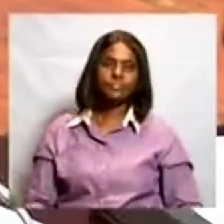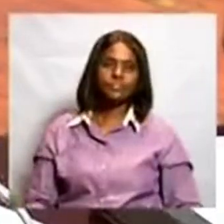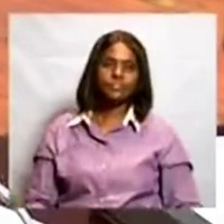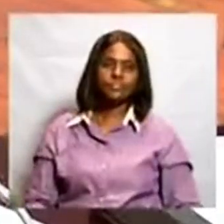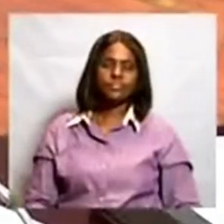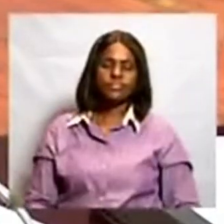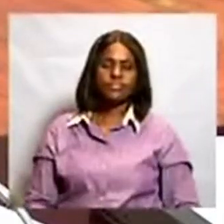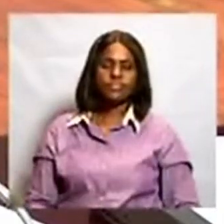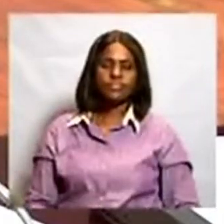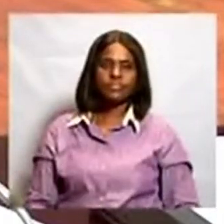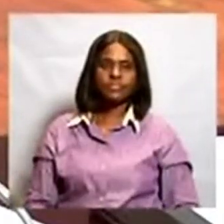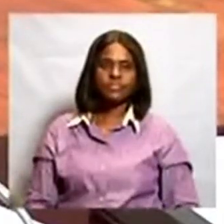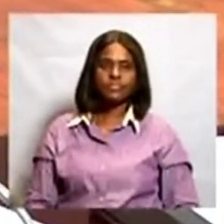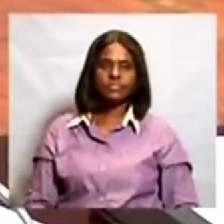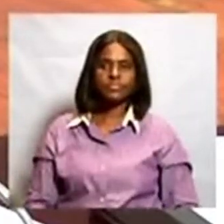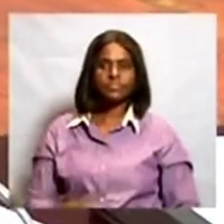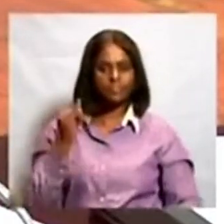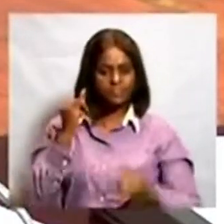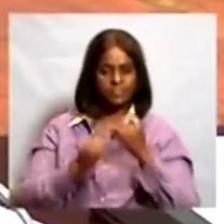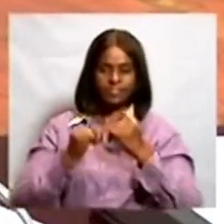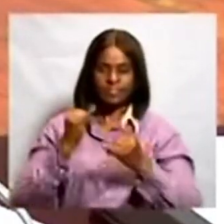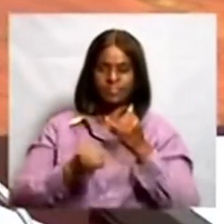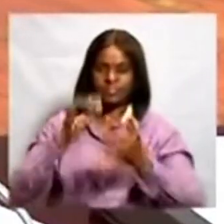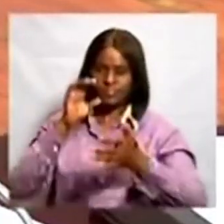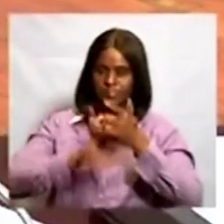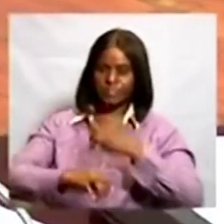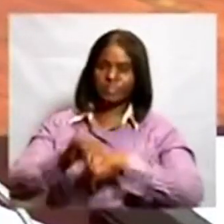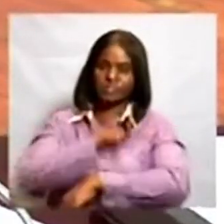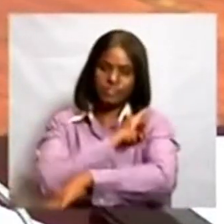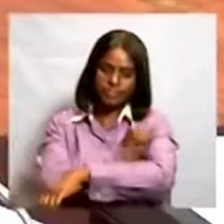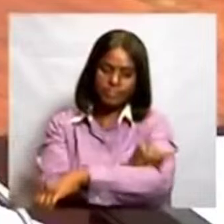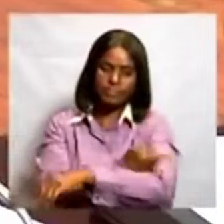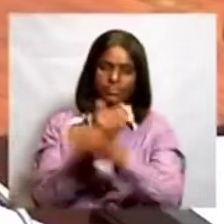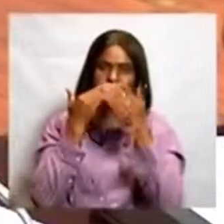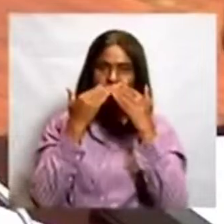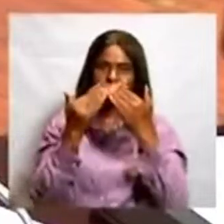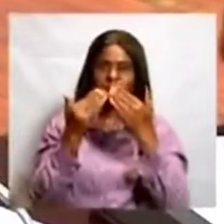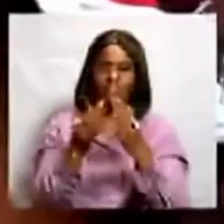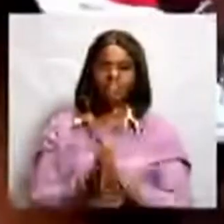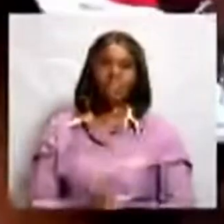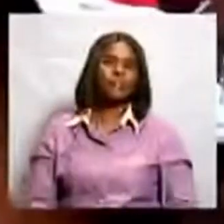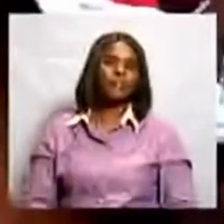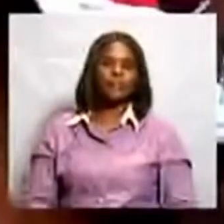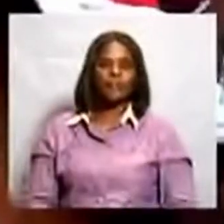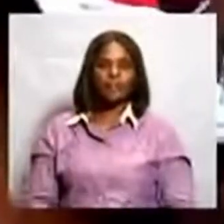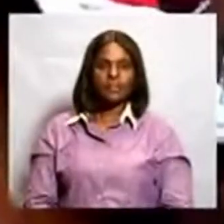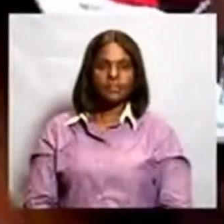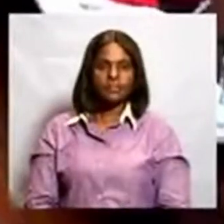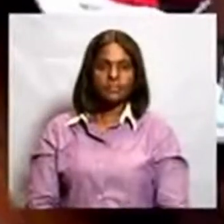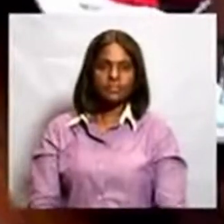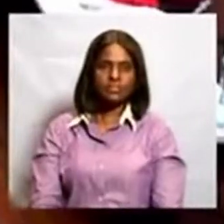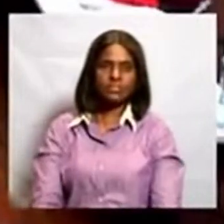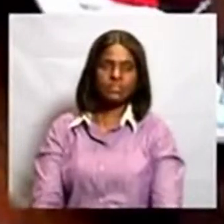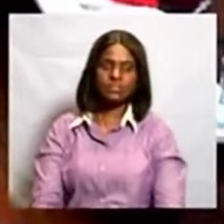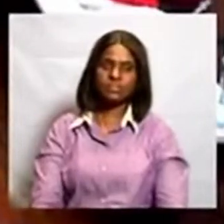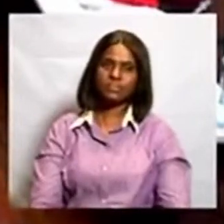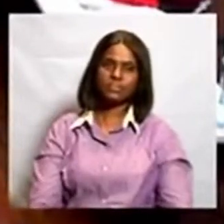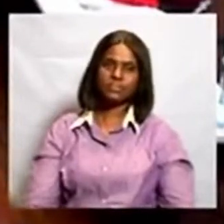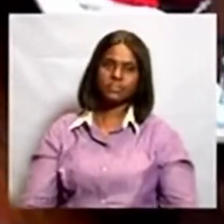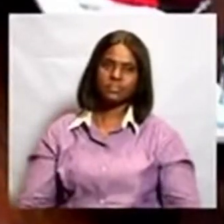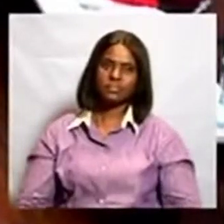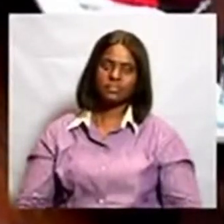that we have now to come to the end, I will now remove the immunity. Thank you. Yeah.